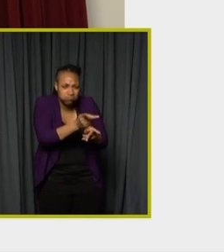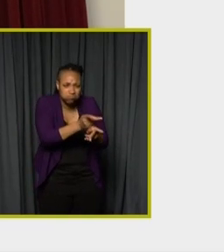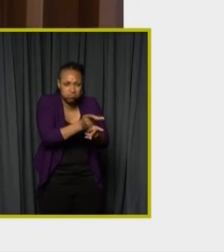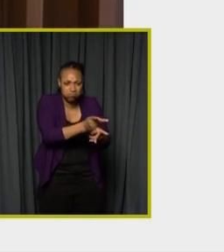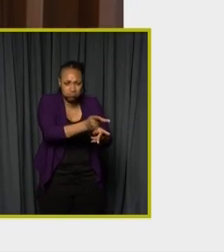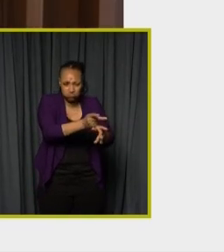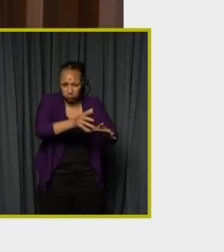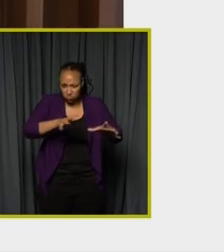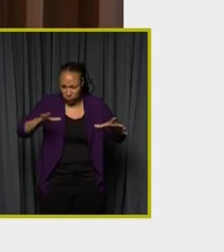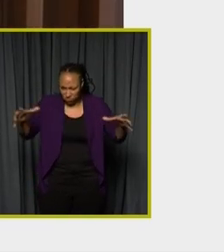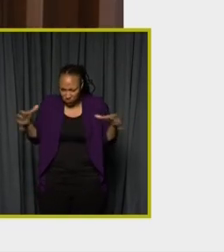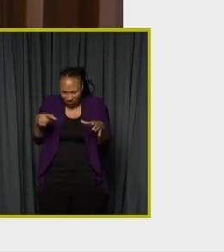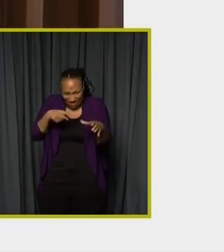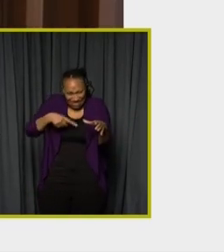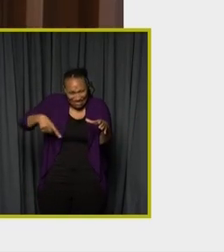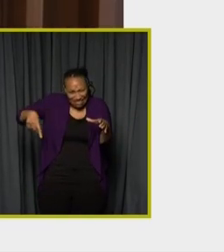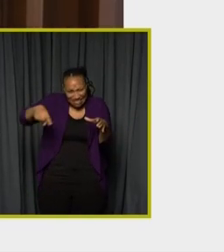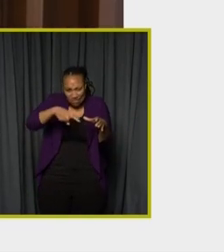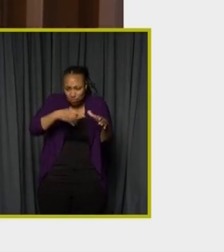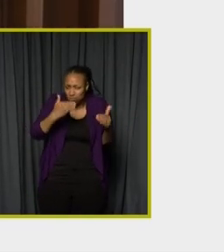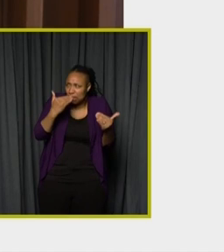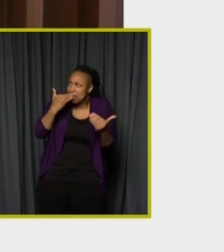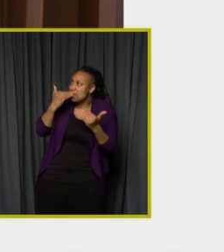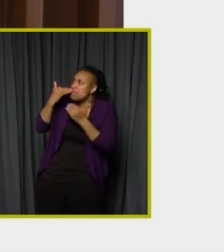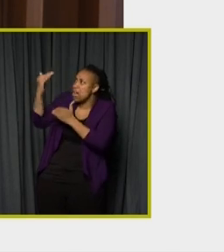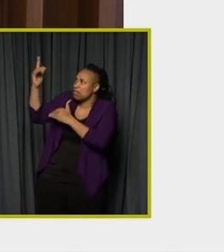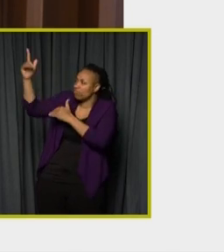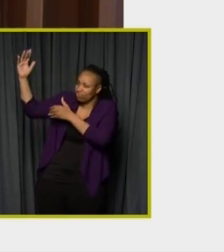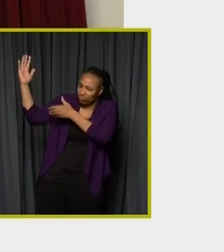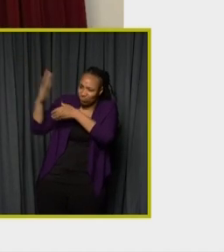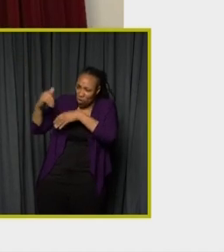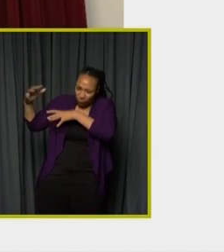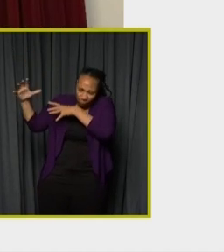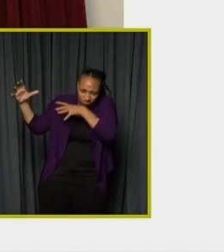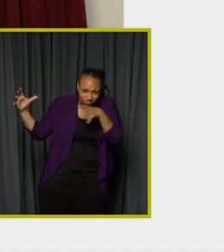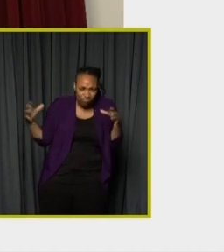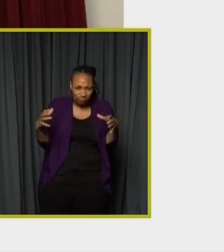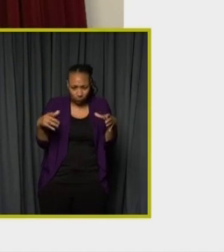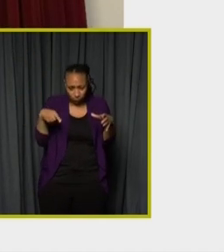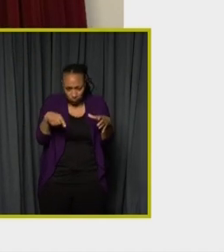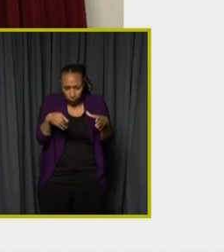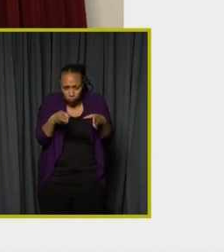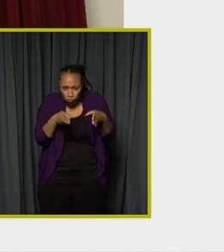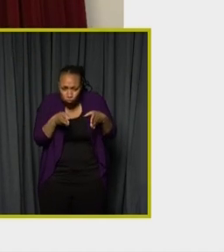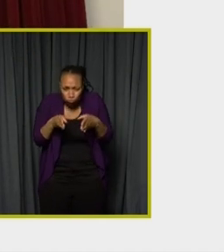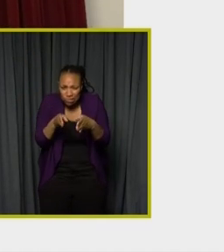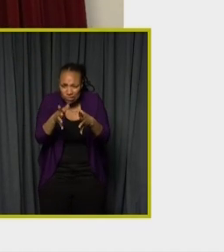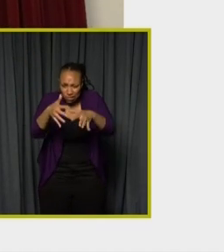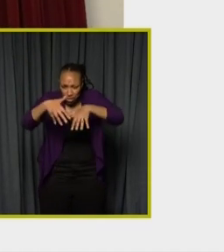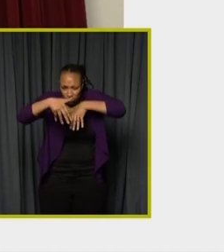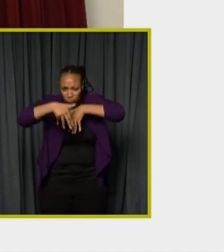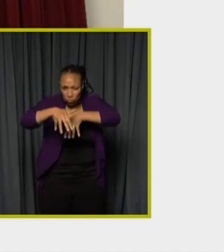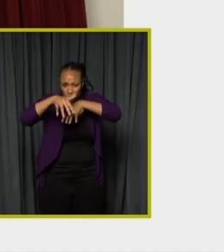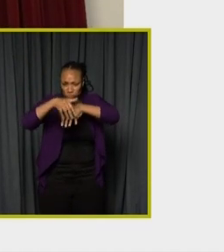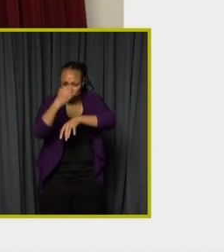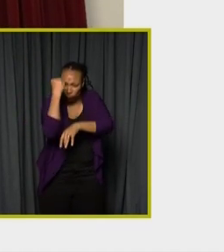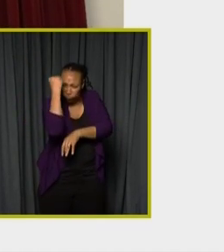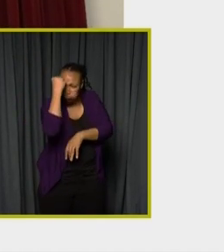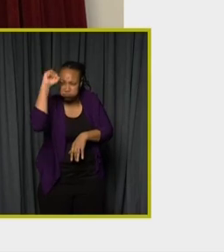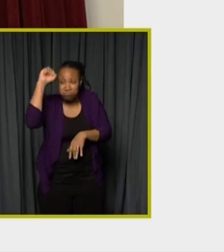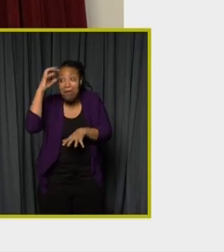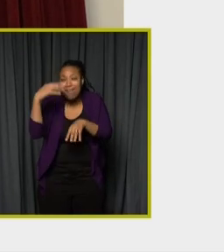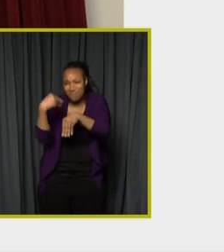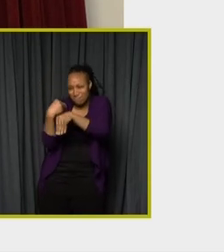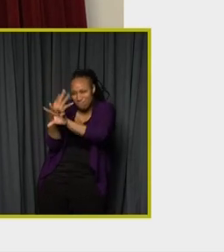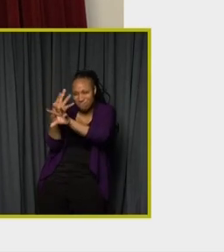streets today. Lifted up to organize in our communities today. And we, like the ones before, are now the ones